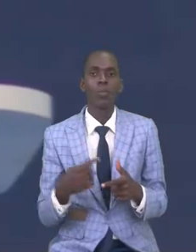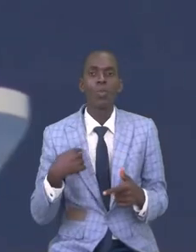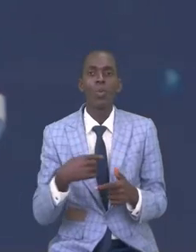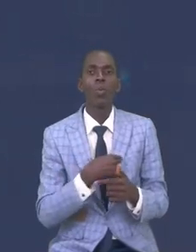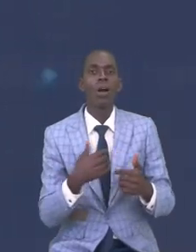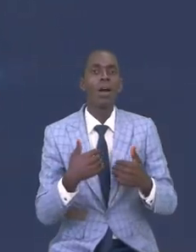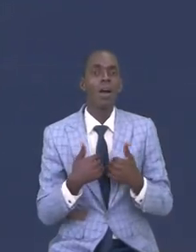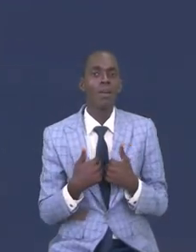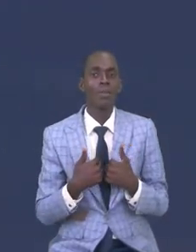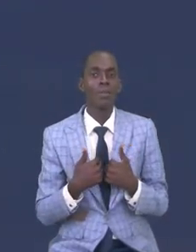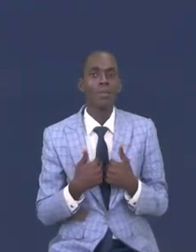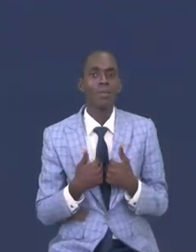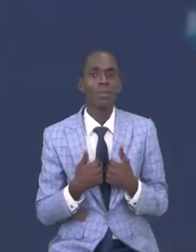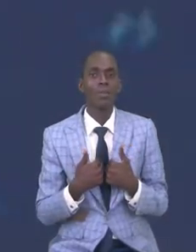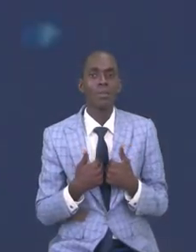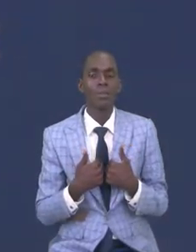have